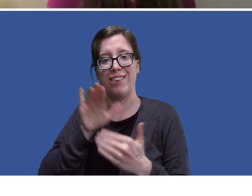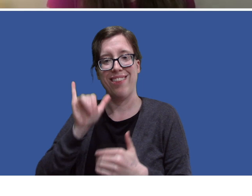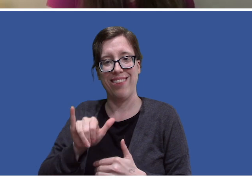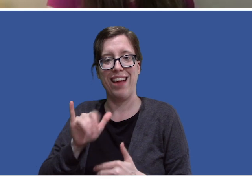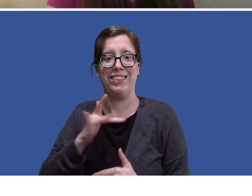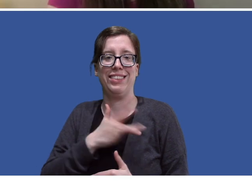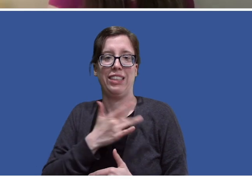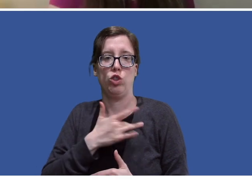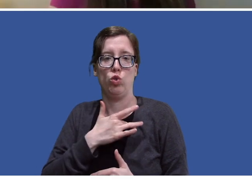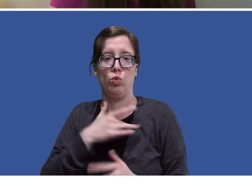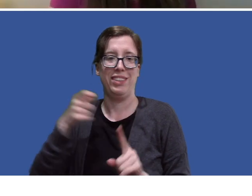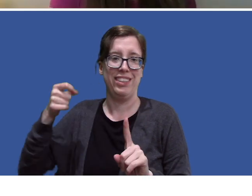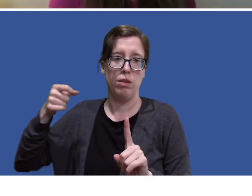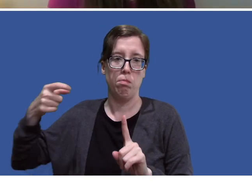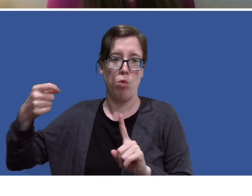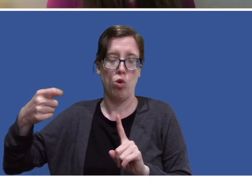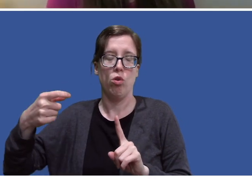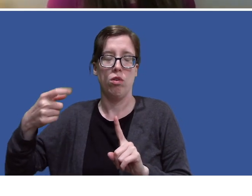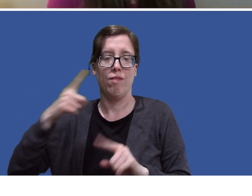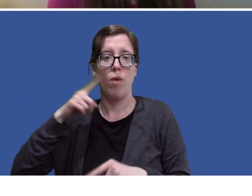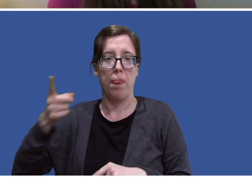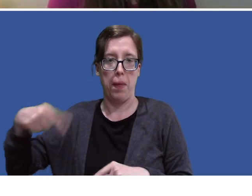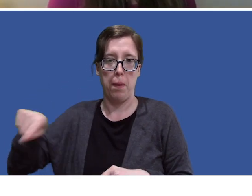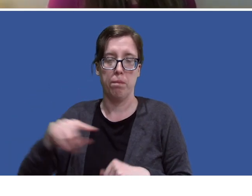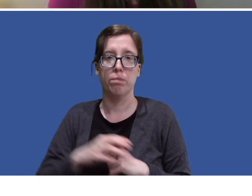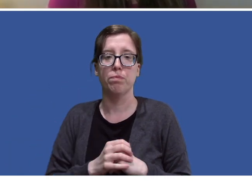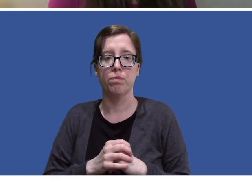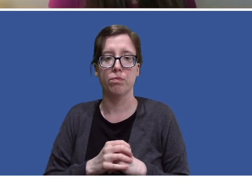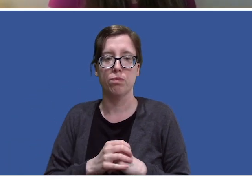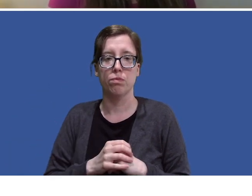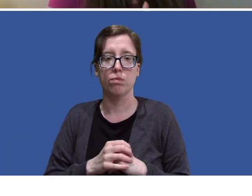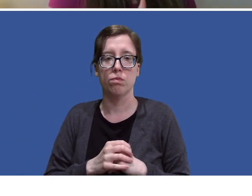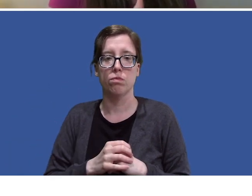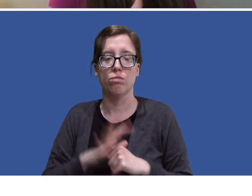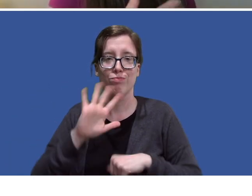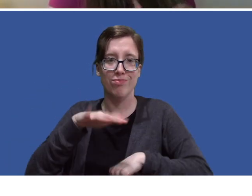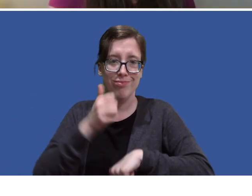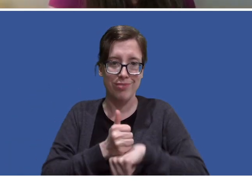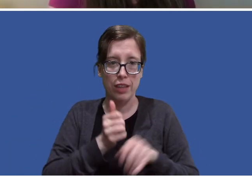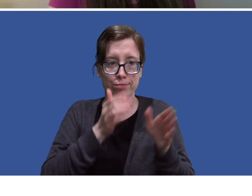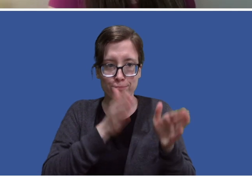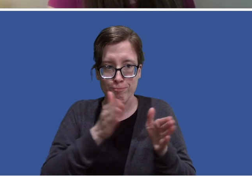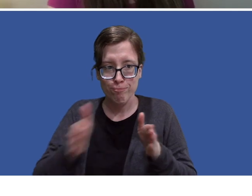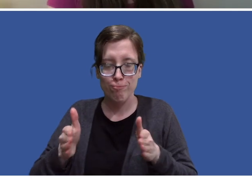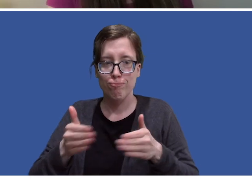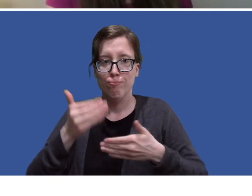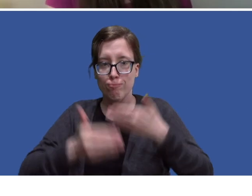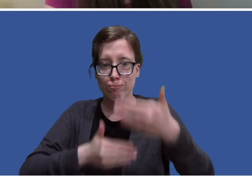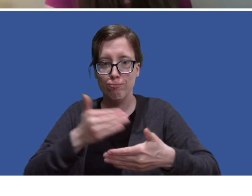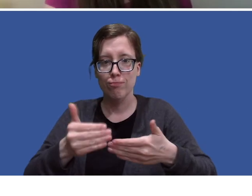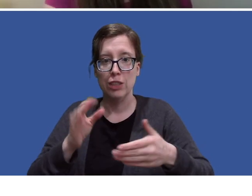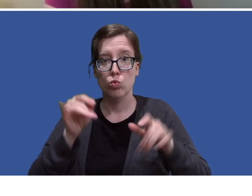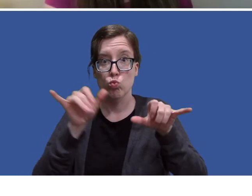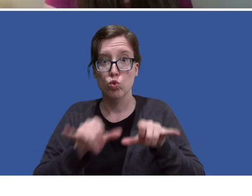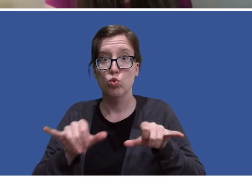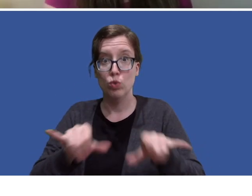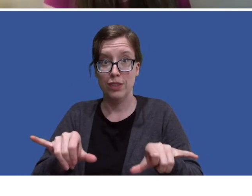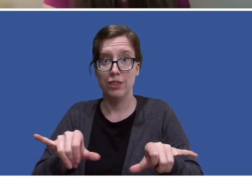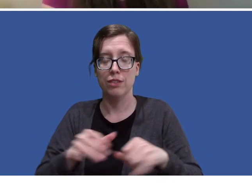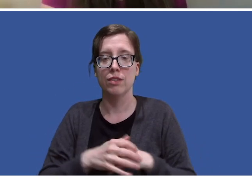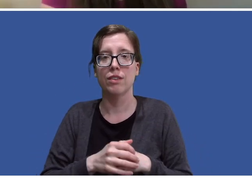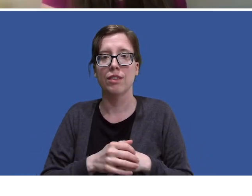Structures and routines are another area that kiddos with charge syndrome